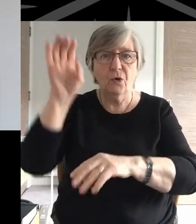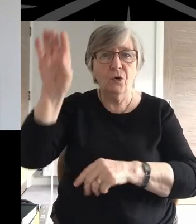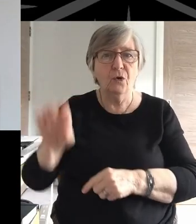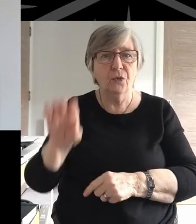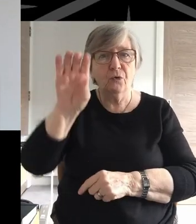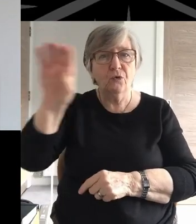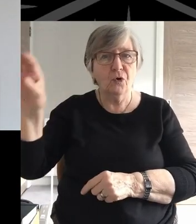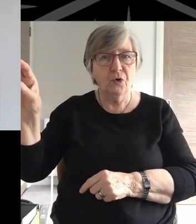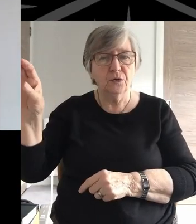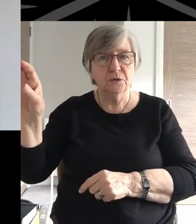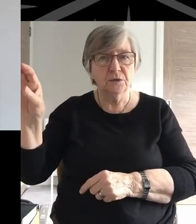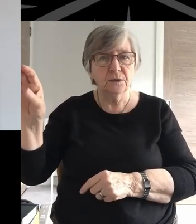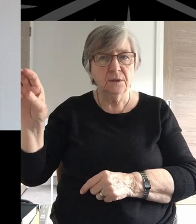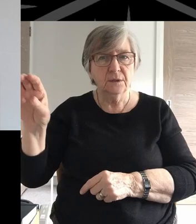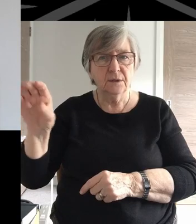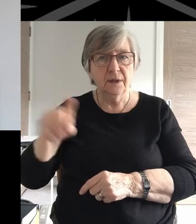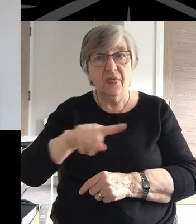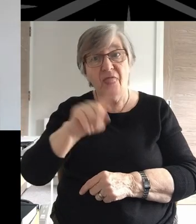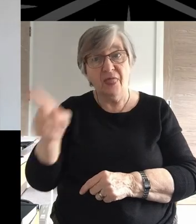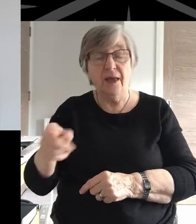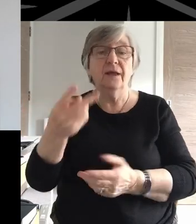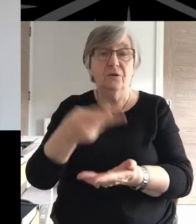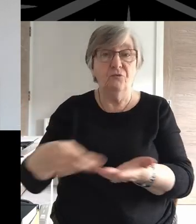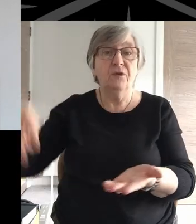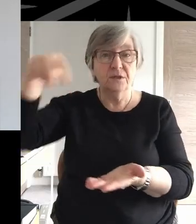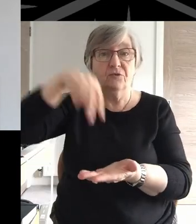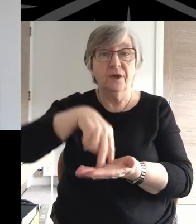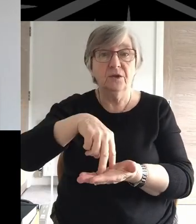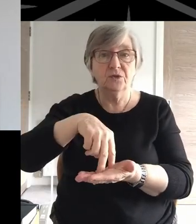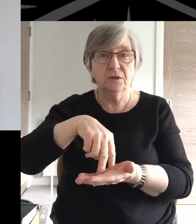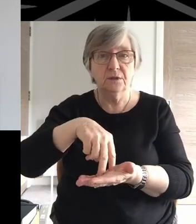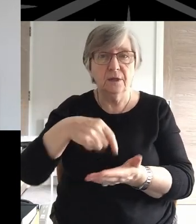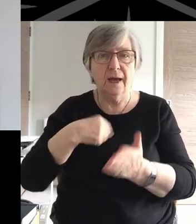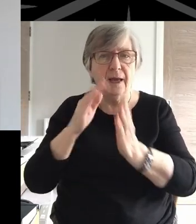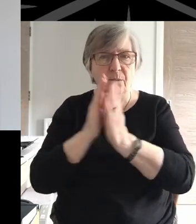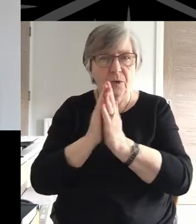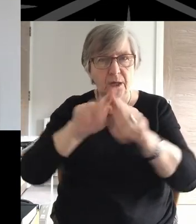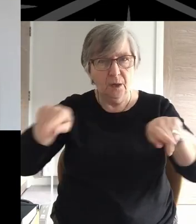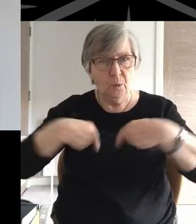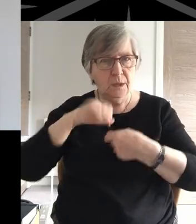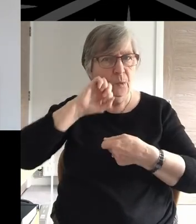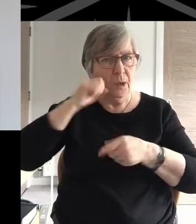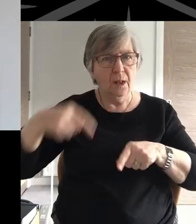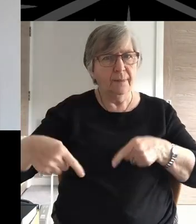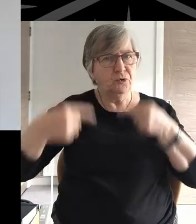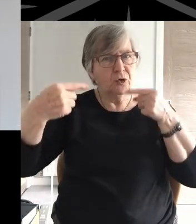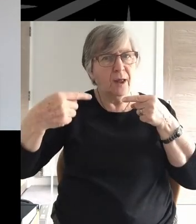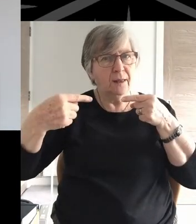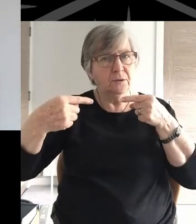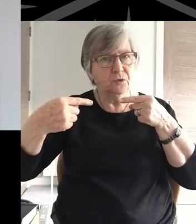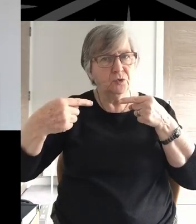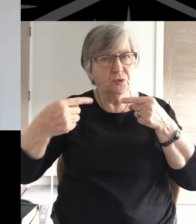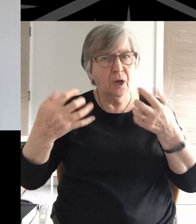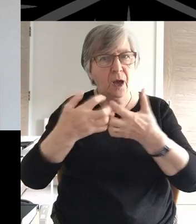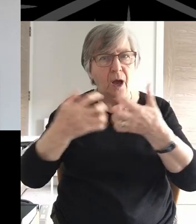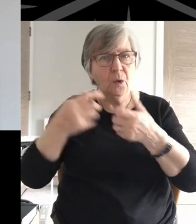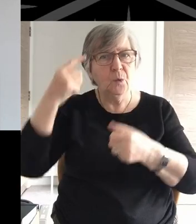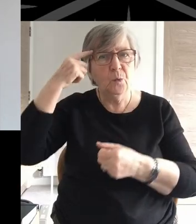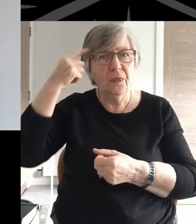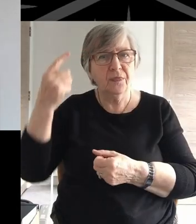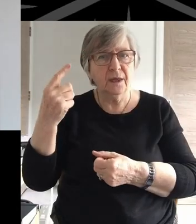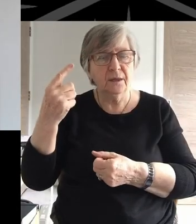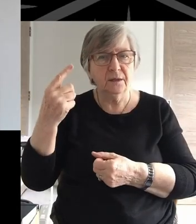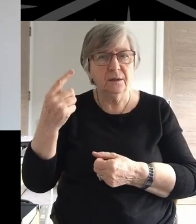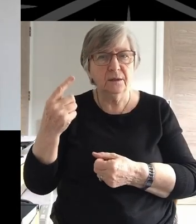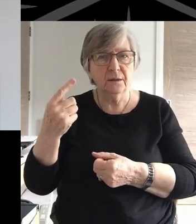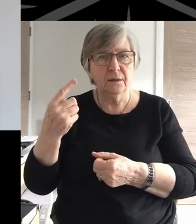death, and then your resurrection, I pray that we would be challenged in our thinking, that we